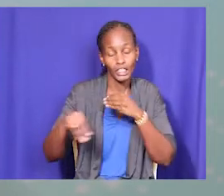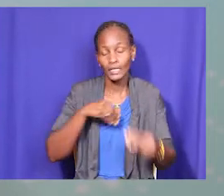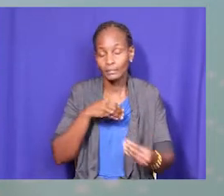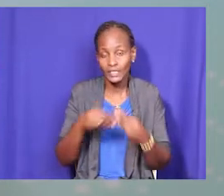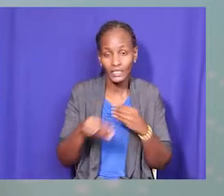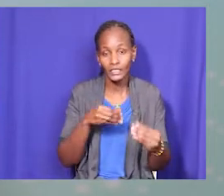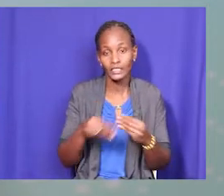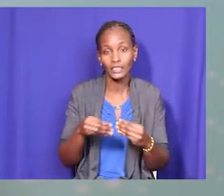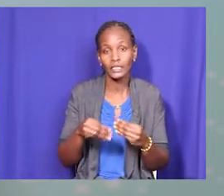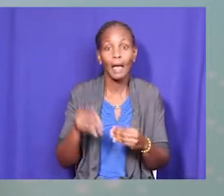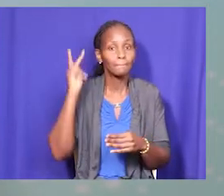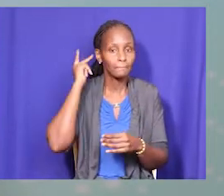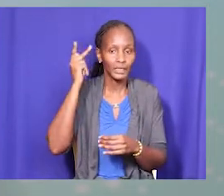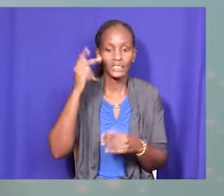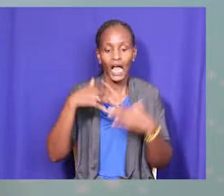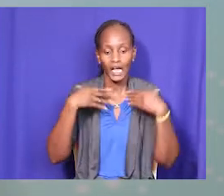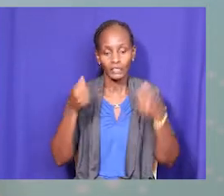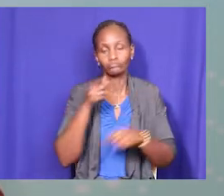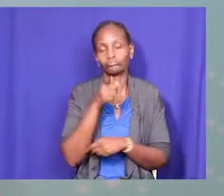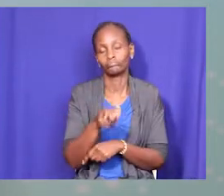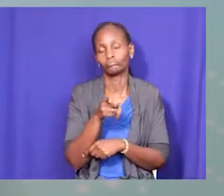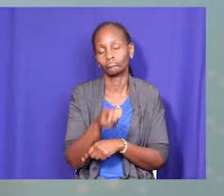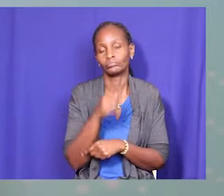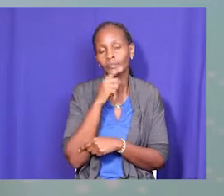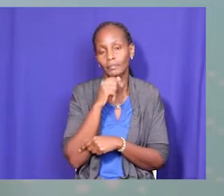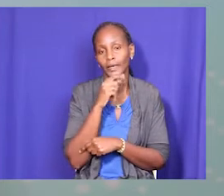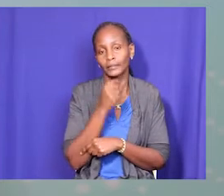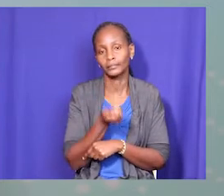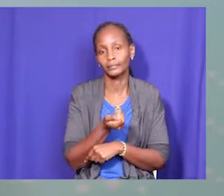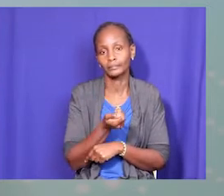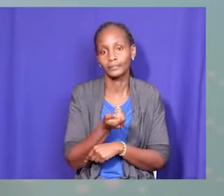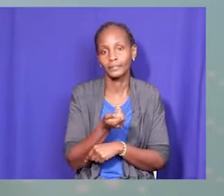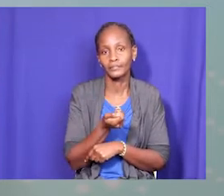Peter healed a lame man